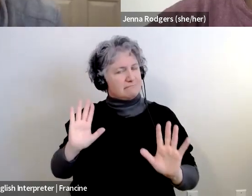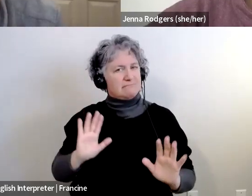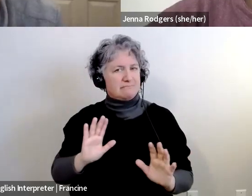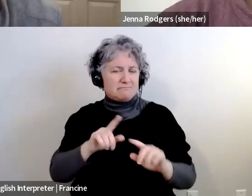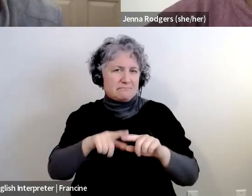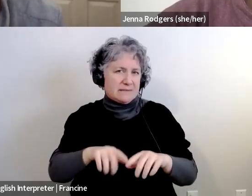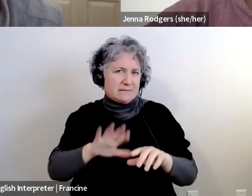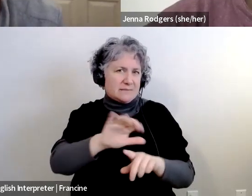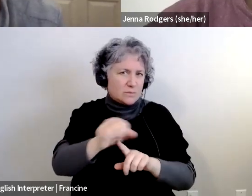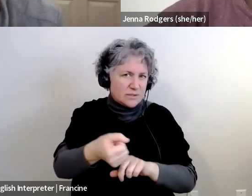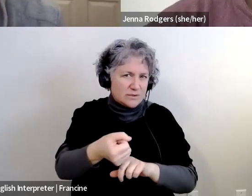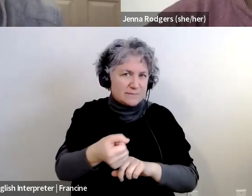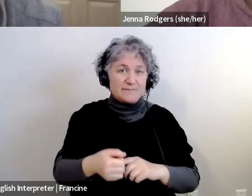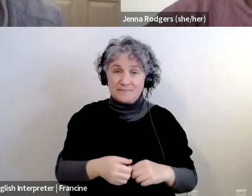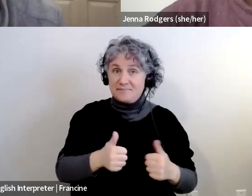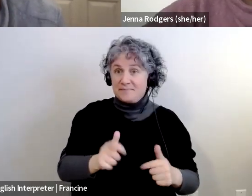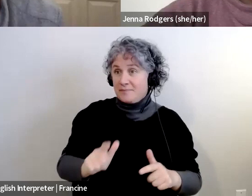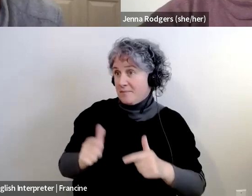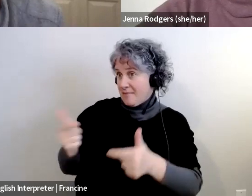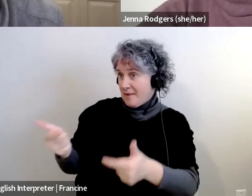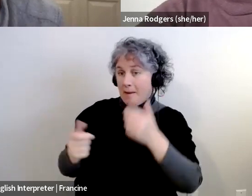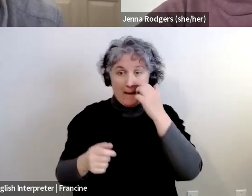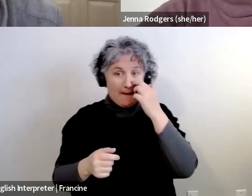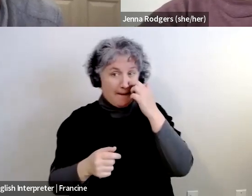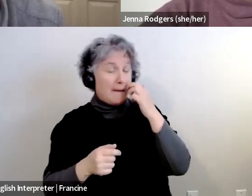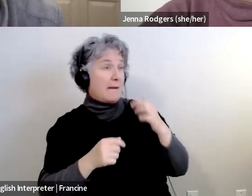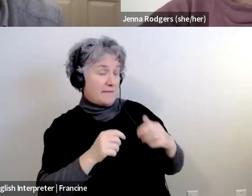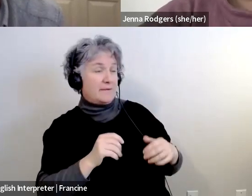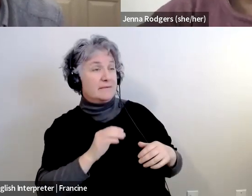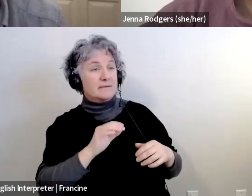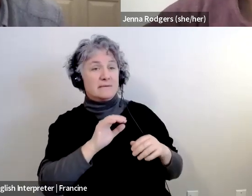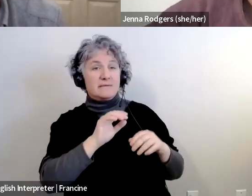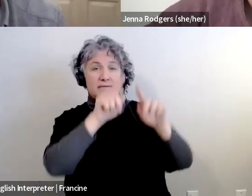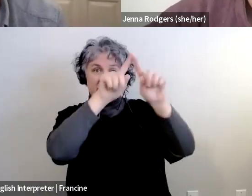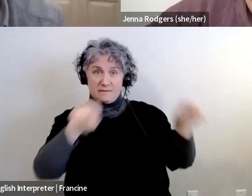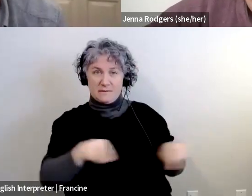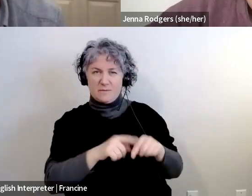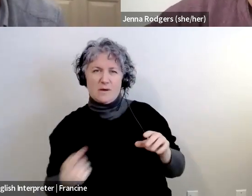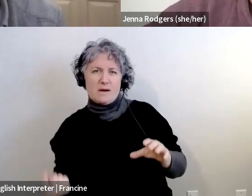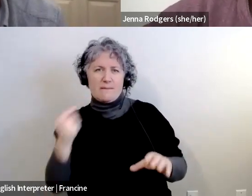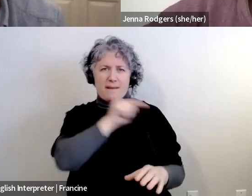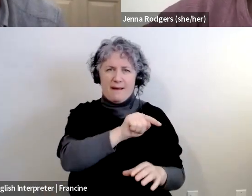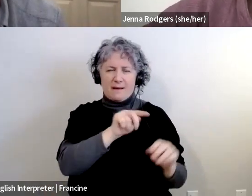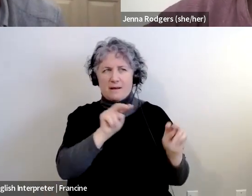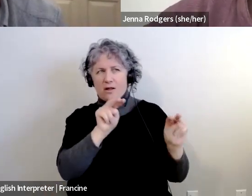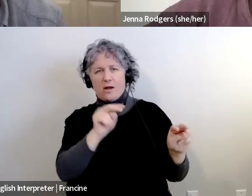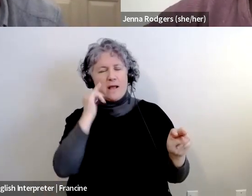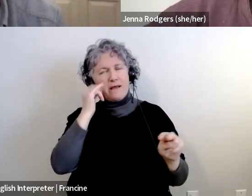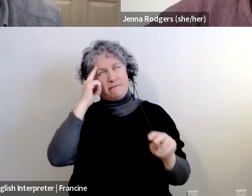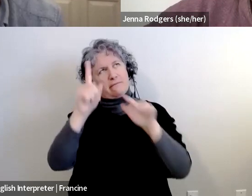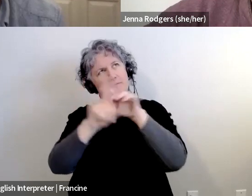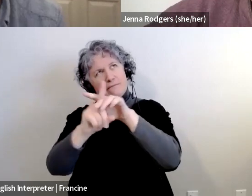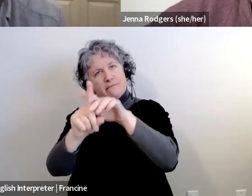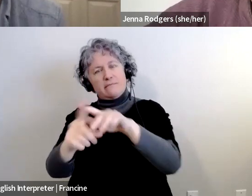Great. We will circle back to this pyramid in a bit. So if other questions bubble up, feel free to put them in the chat. But we will